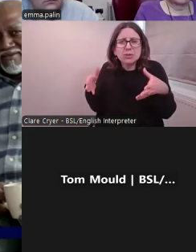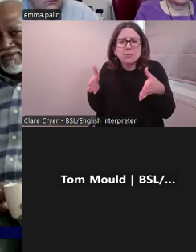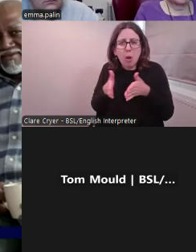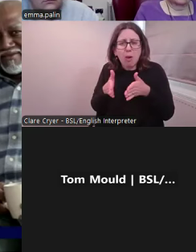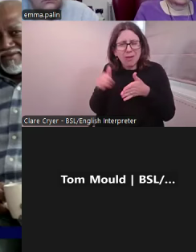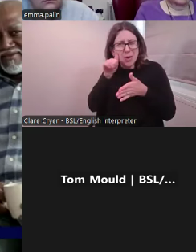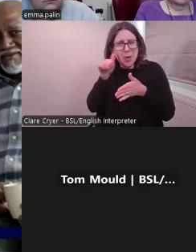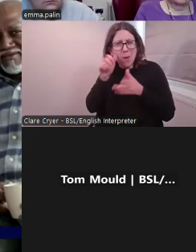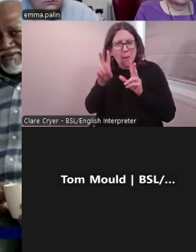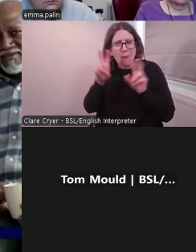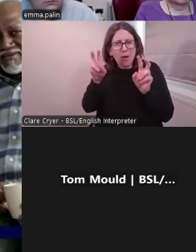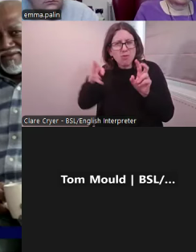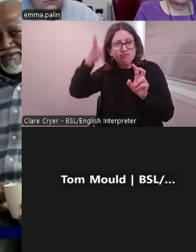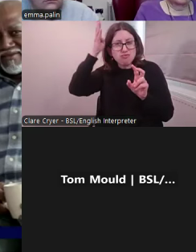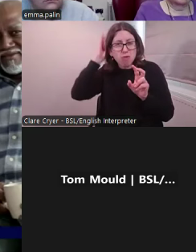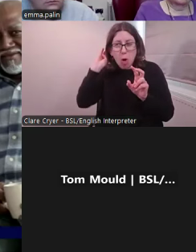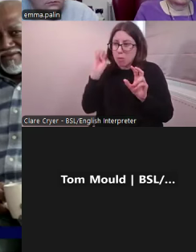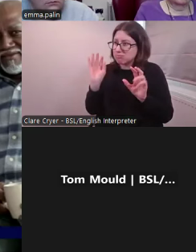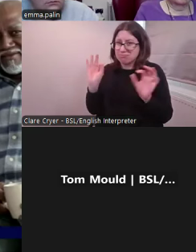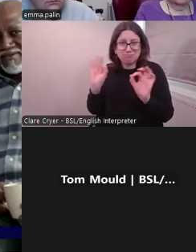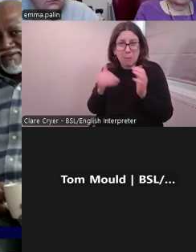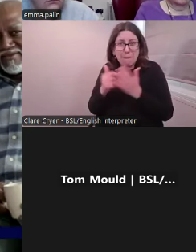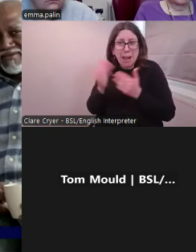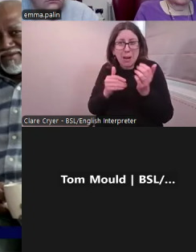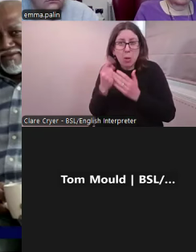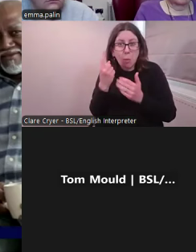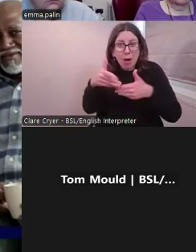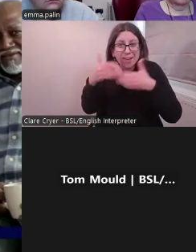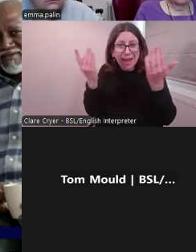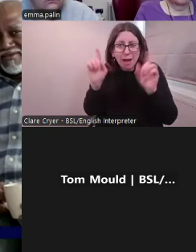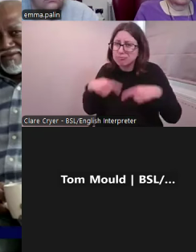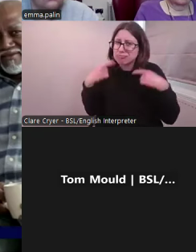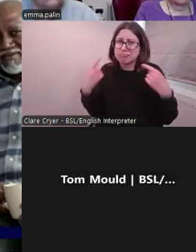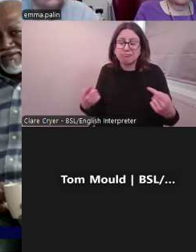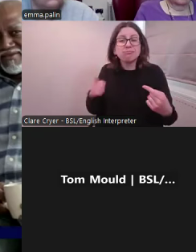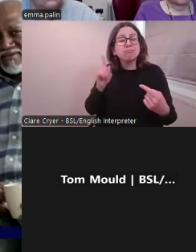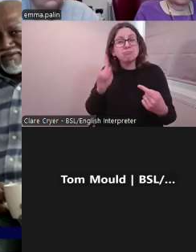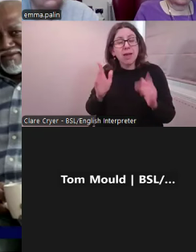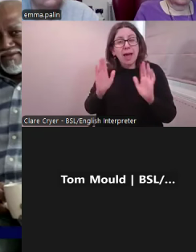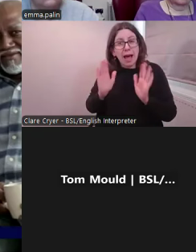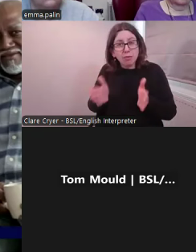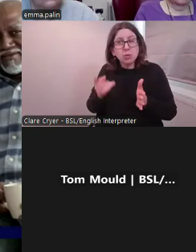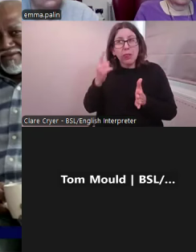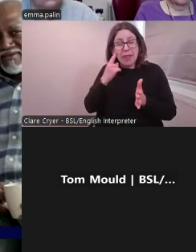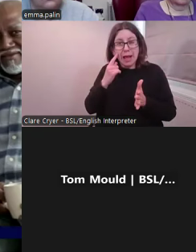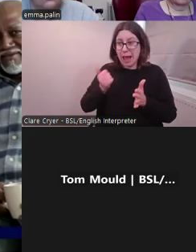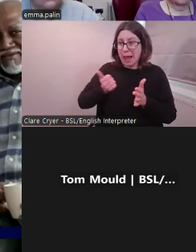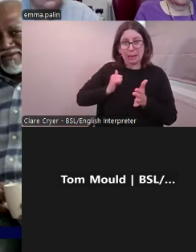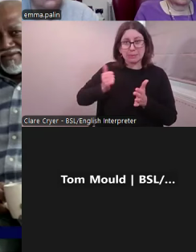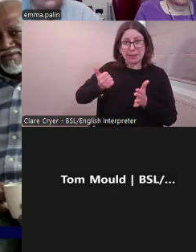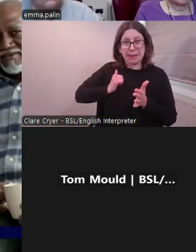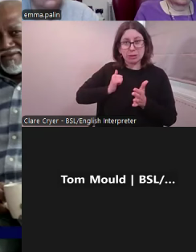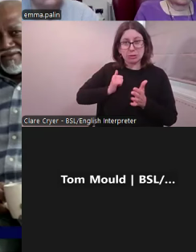built in a day is absolutely true. There is no point in setting your expectations way beyond the realities of what it is that you can support,